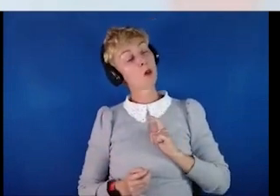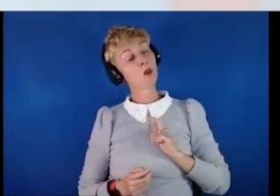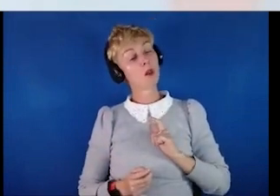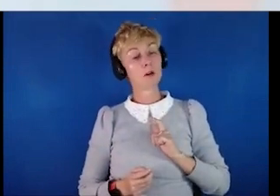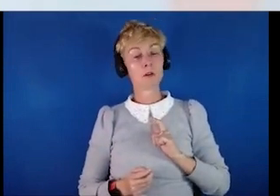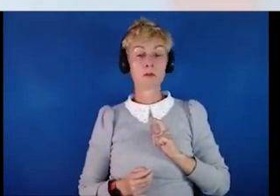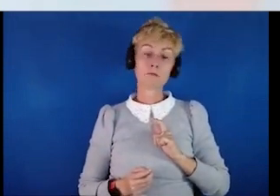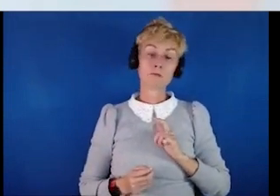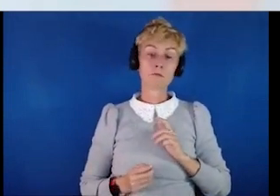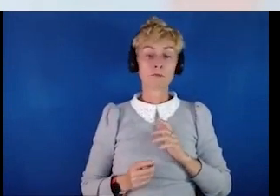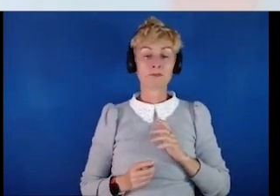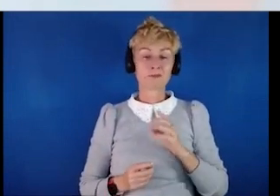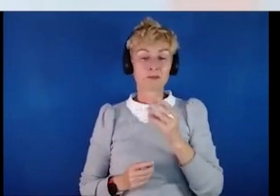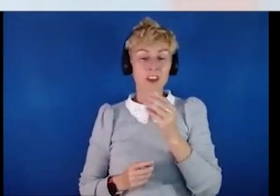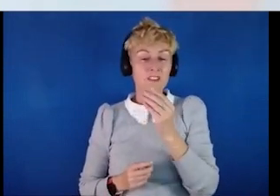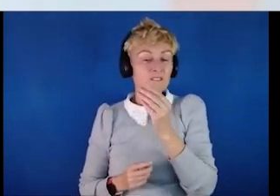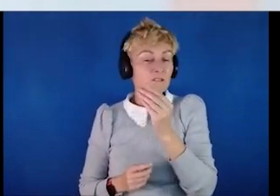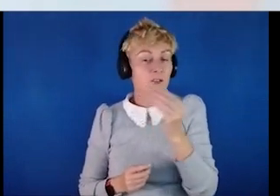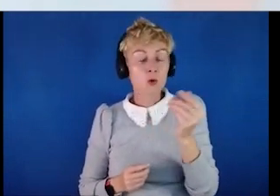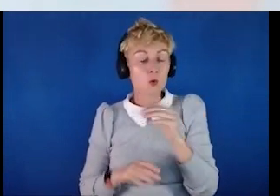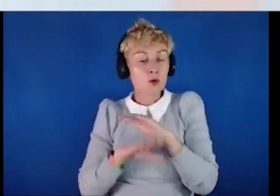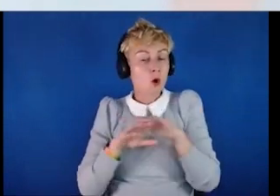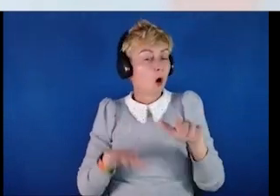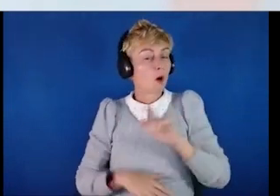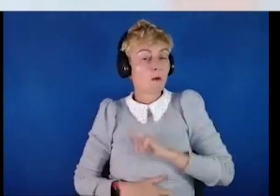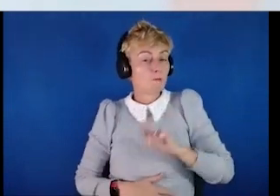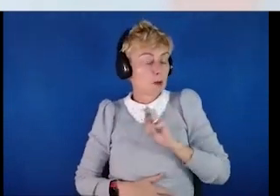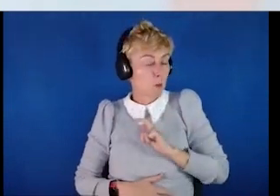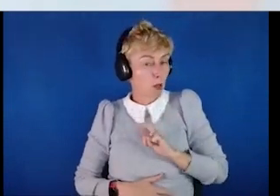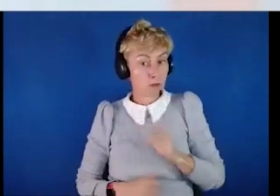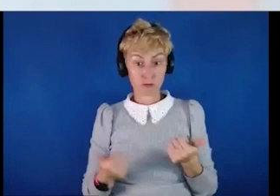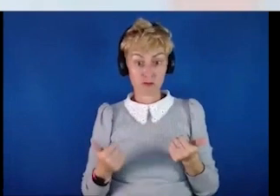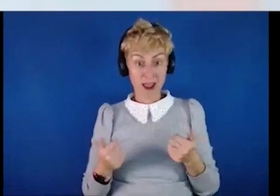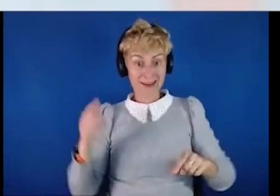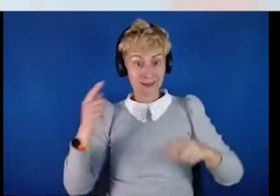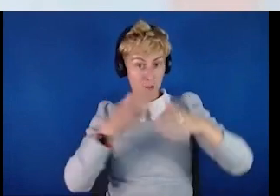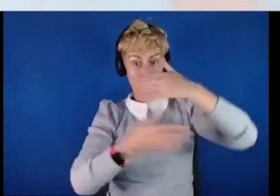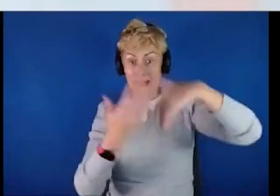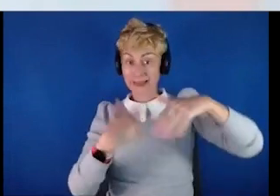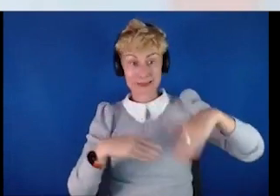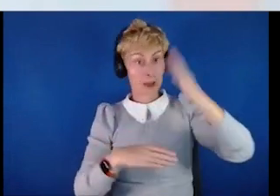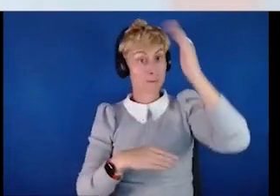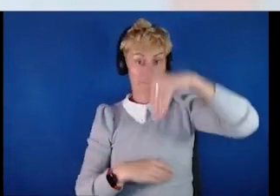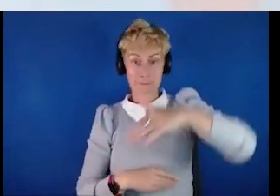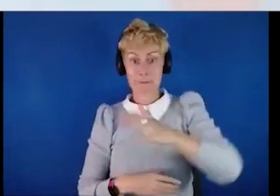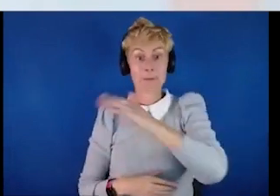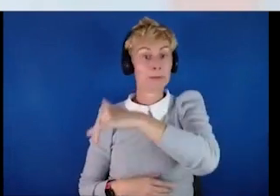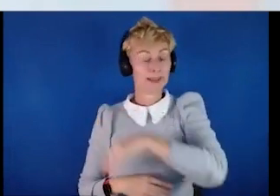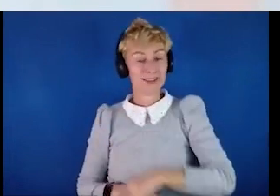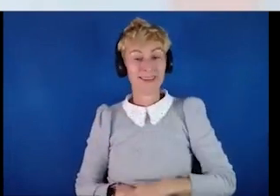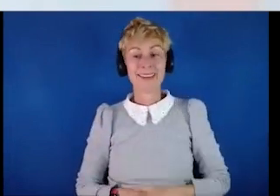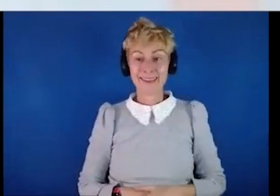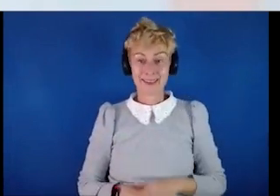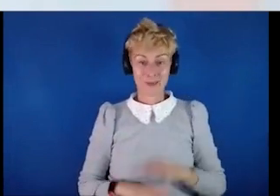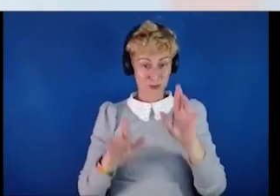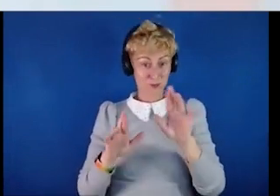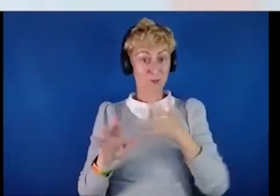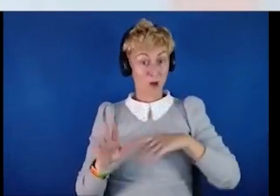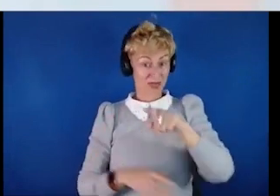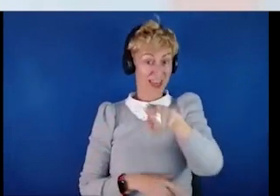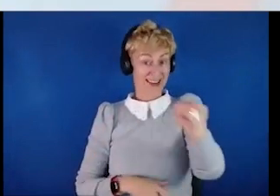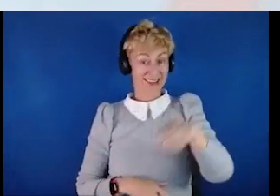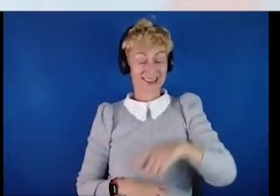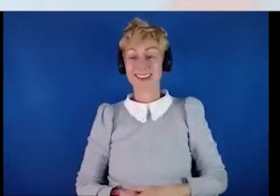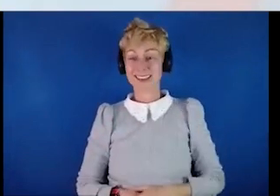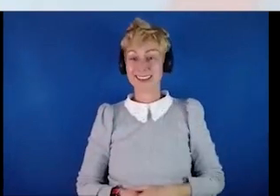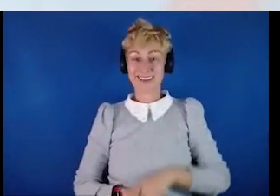neutral, uncomfortable, very uncomfortable. So this is great. This is exactly what we were hoping for. People really